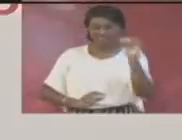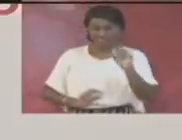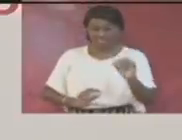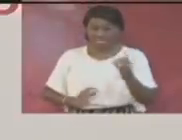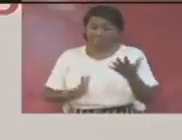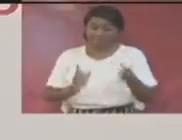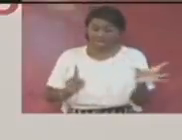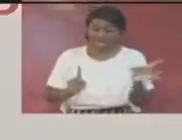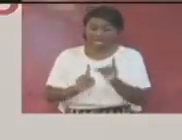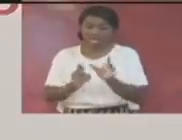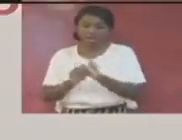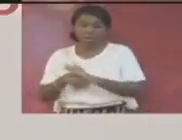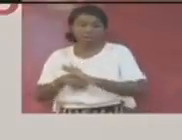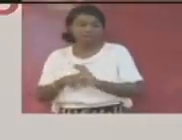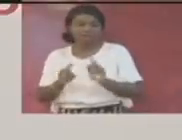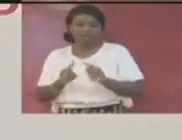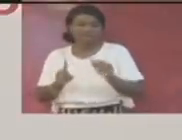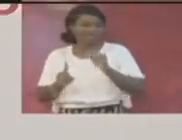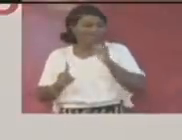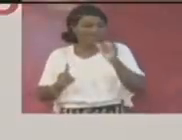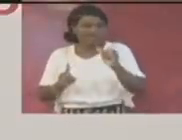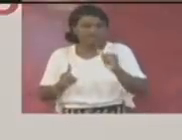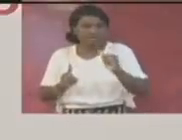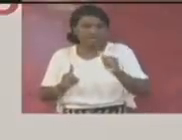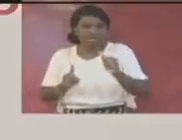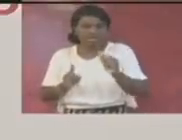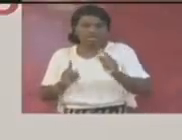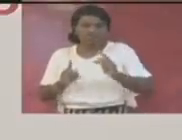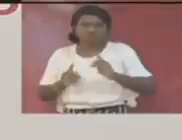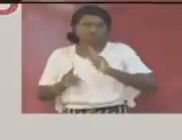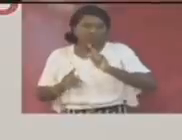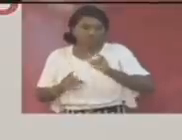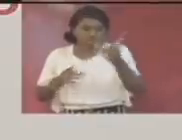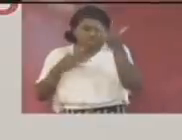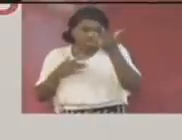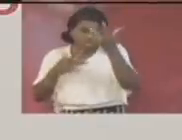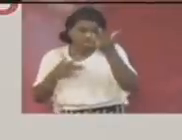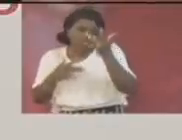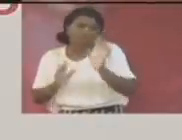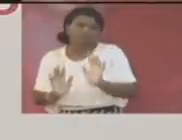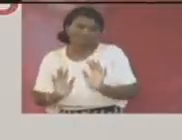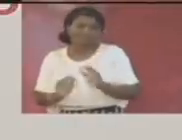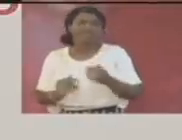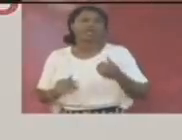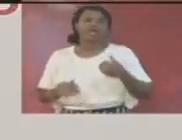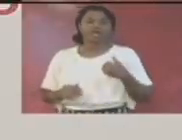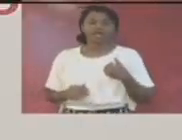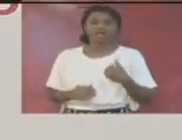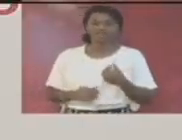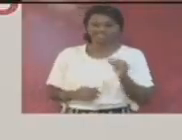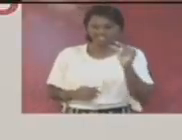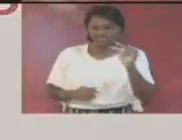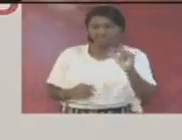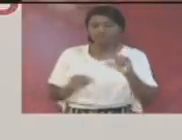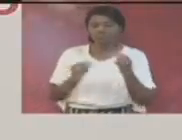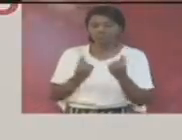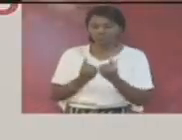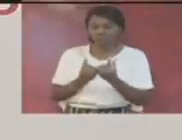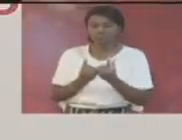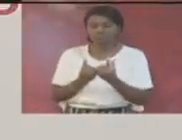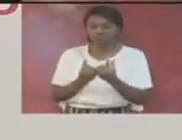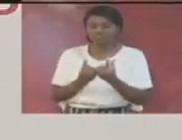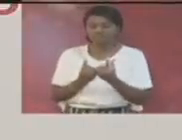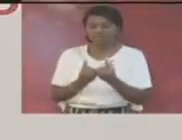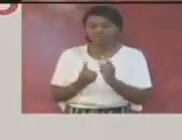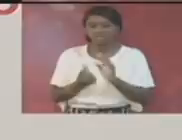COVID, COVID will not be as severe as if you had not been vaccinated. So there's a small proportion, and that's where we determine the vaccine